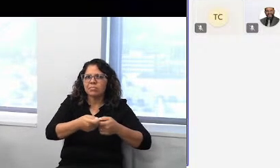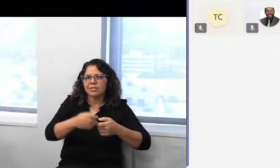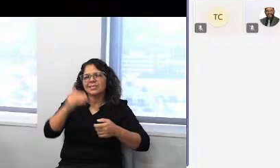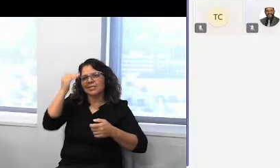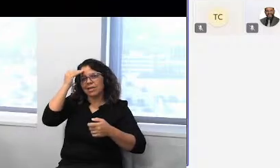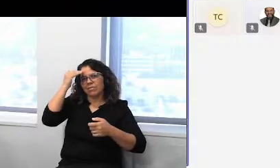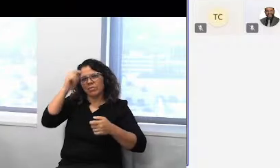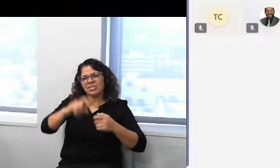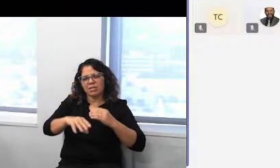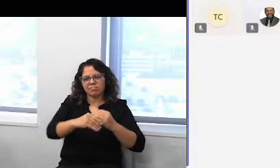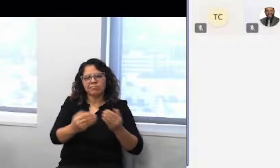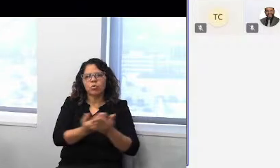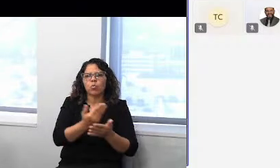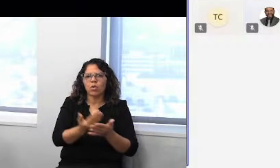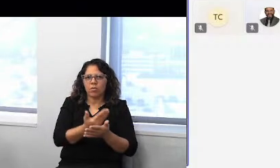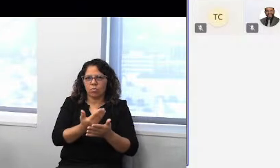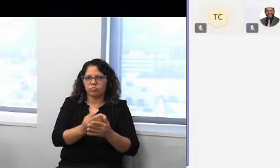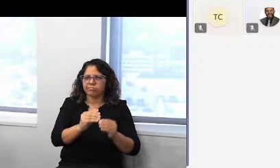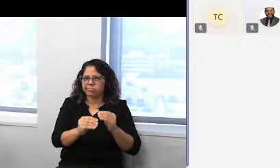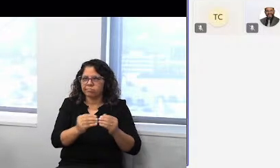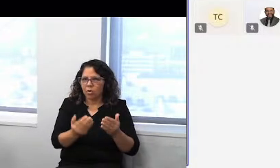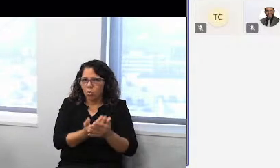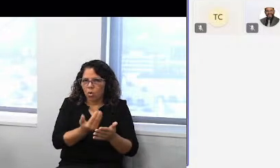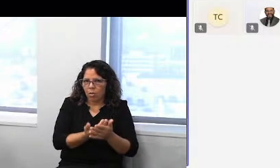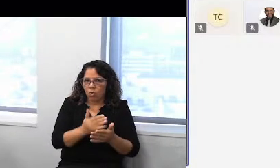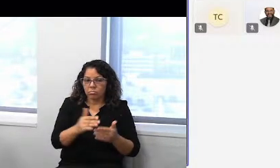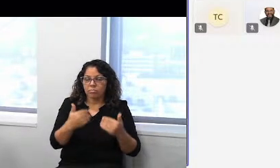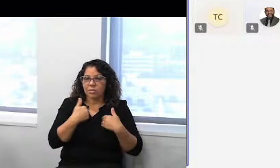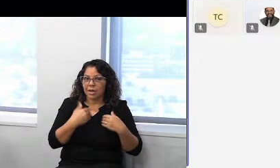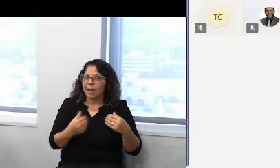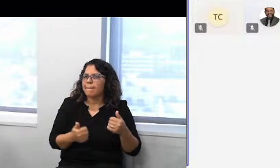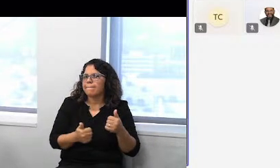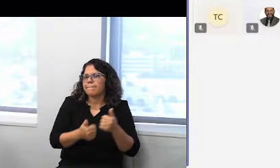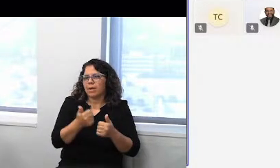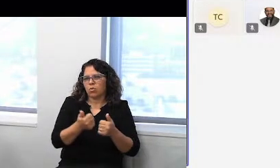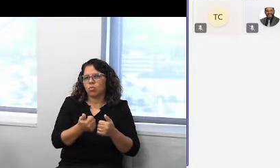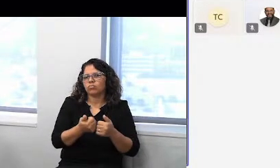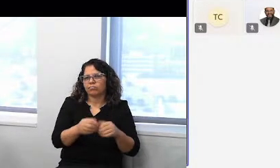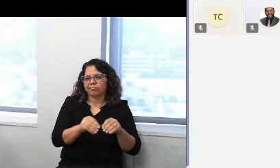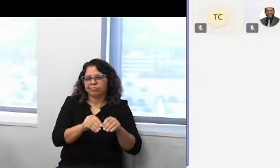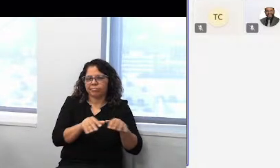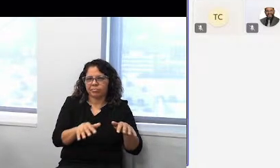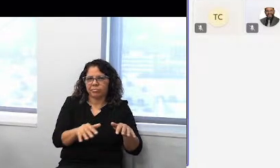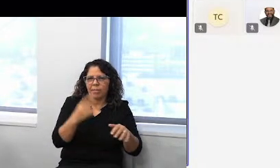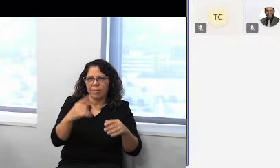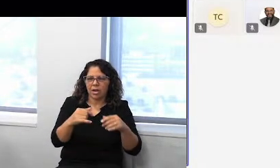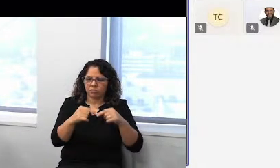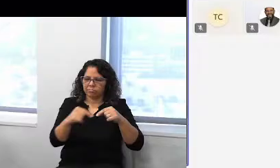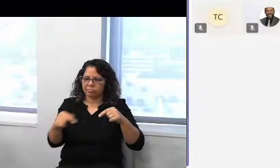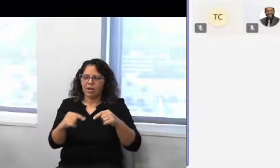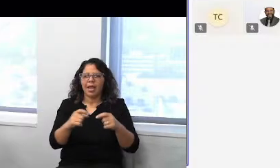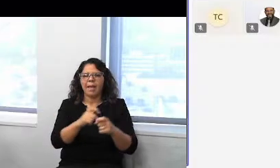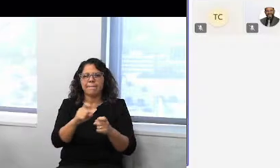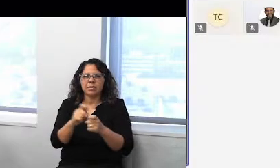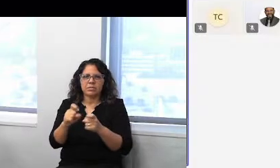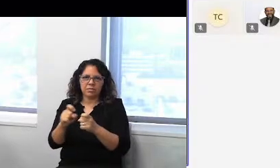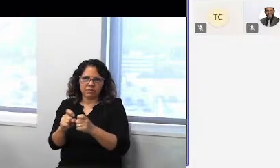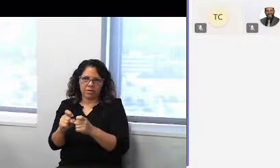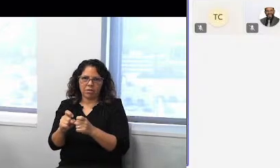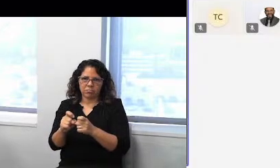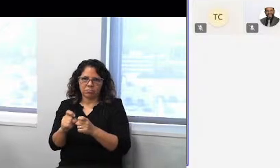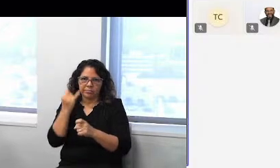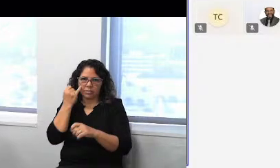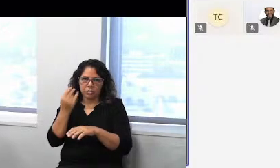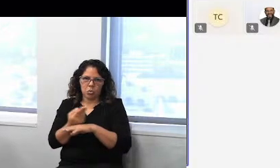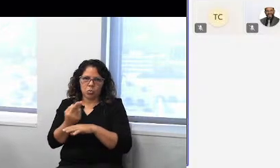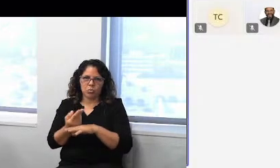have additional capacity in the system for a particular line when you are using a federal fund project rebuild. So very specifically, does